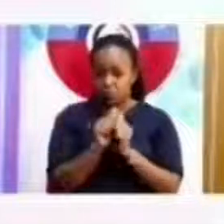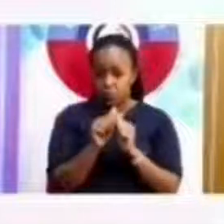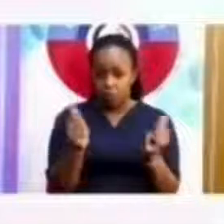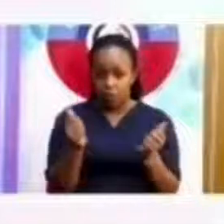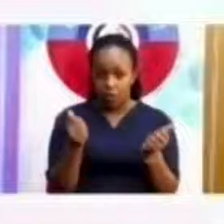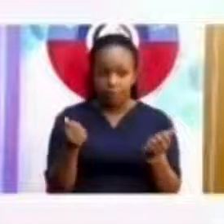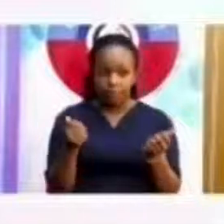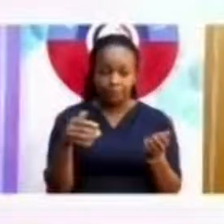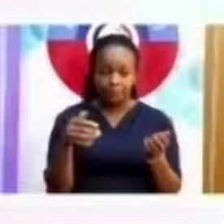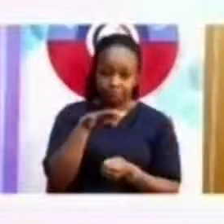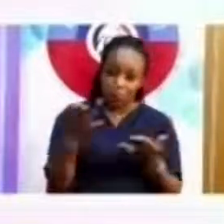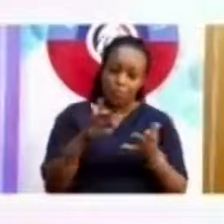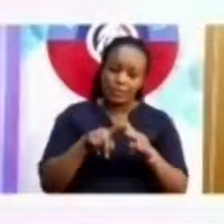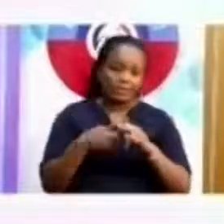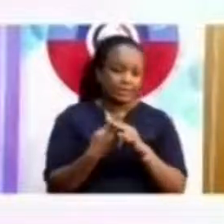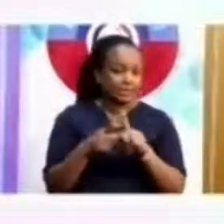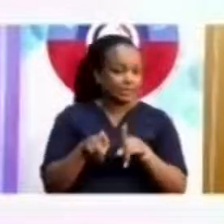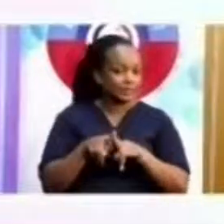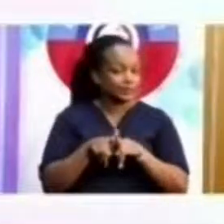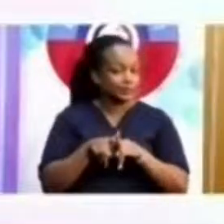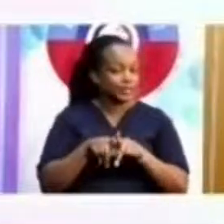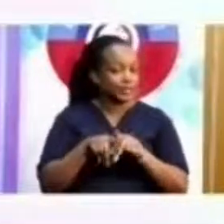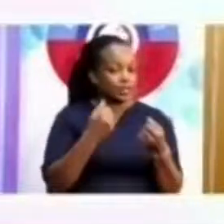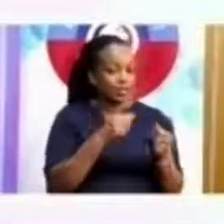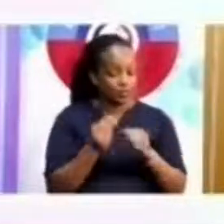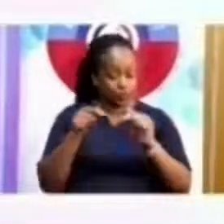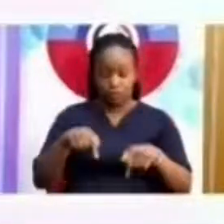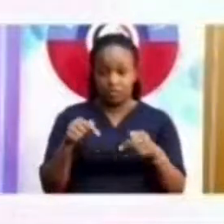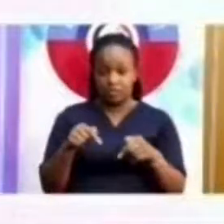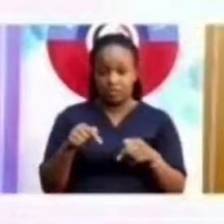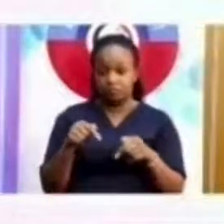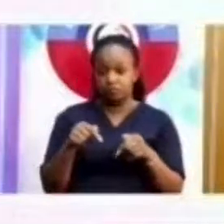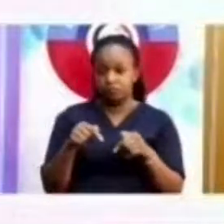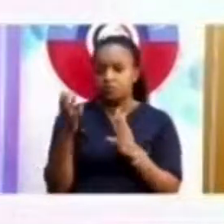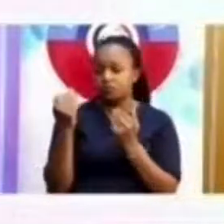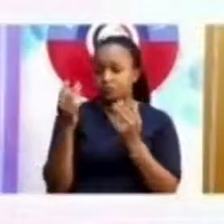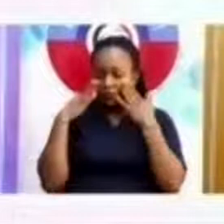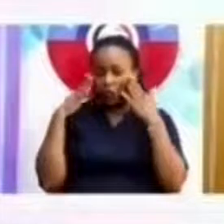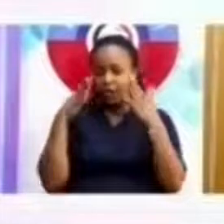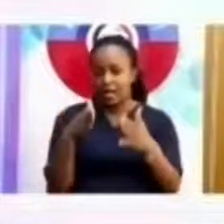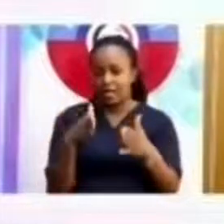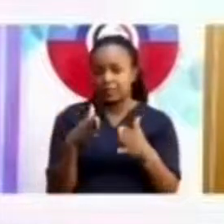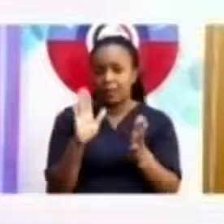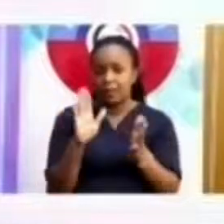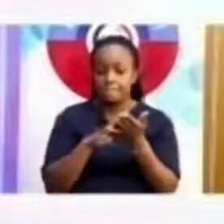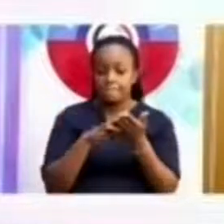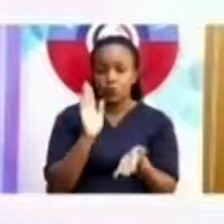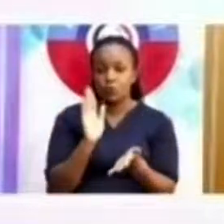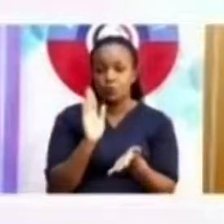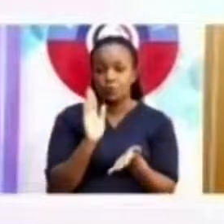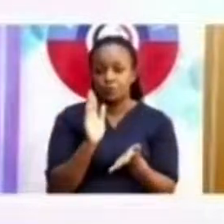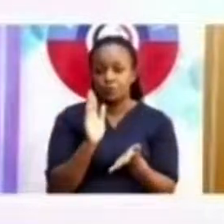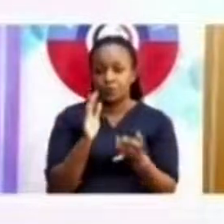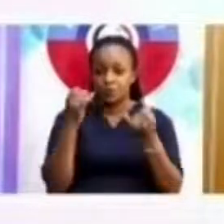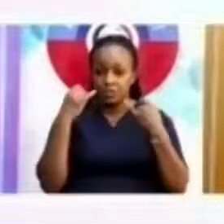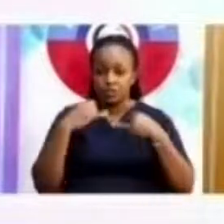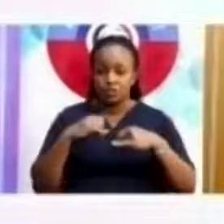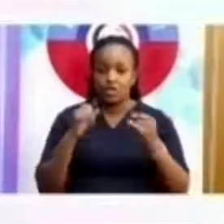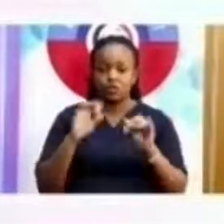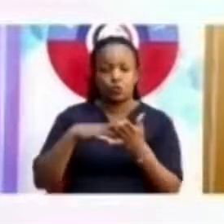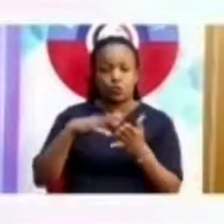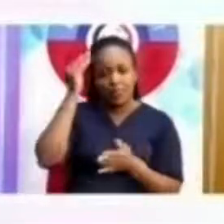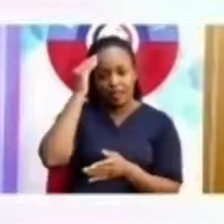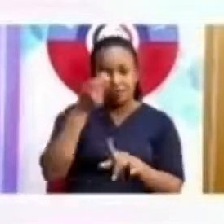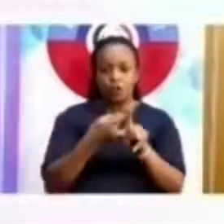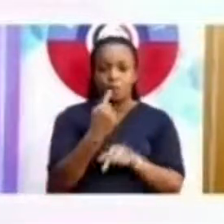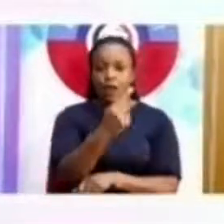in place. Today, we're looking forward. We are focusing our eye, and not just that, we are trying to learn from each other. And